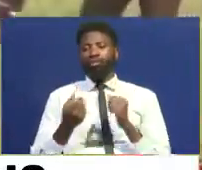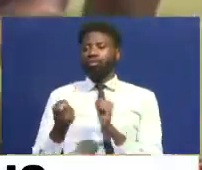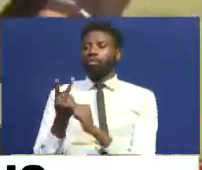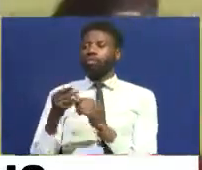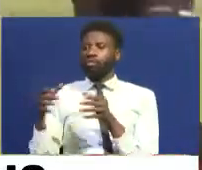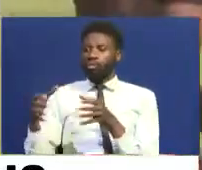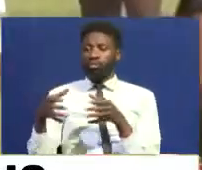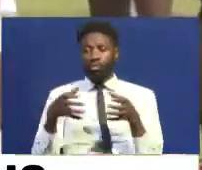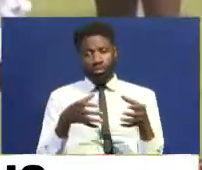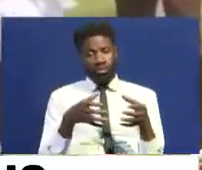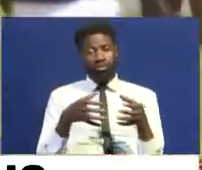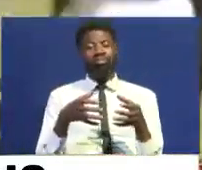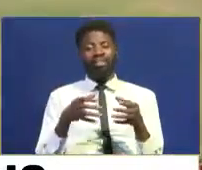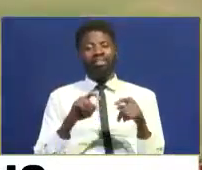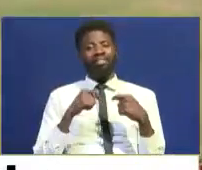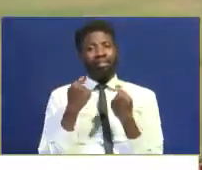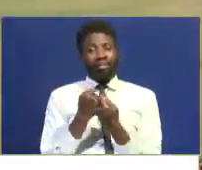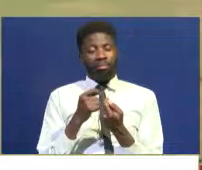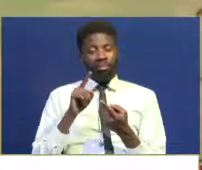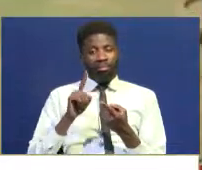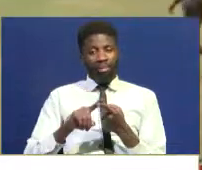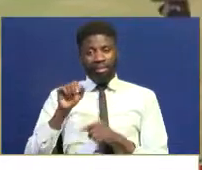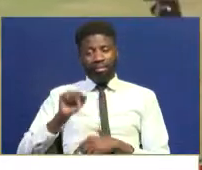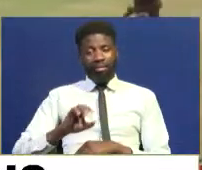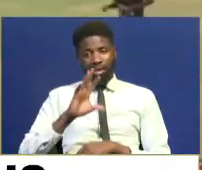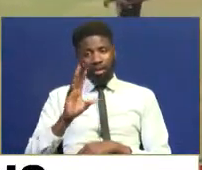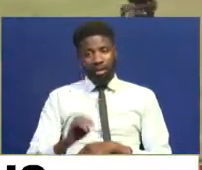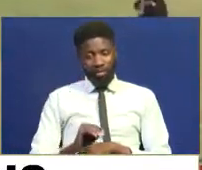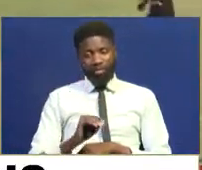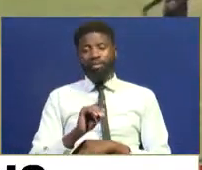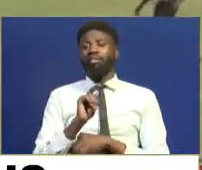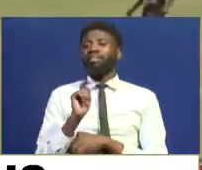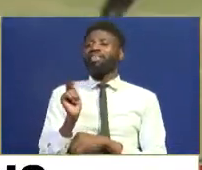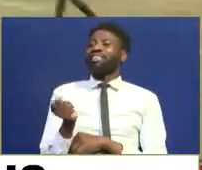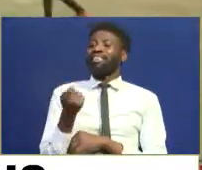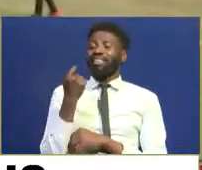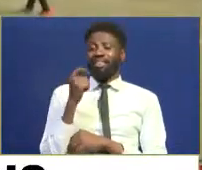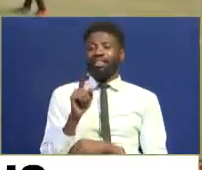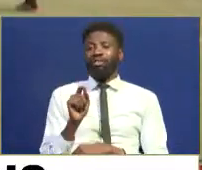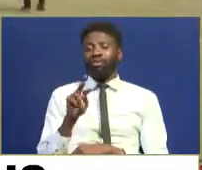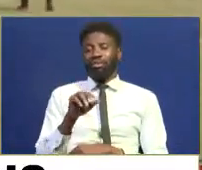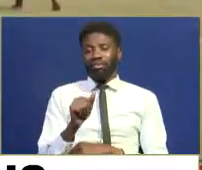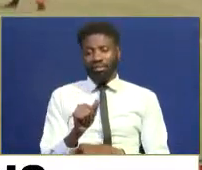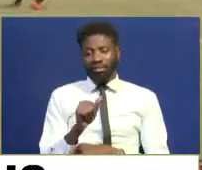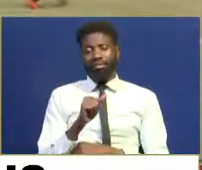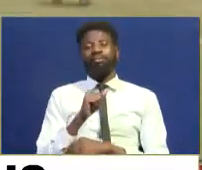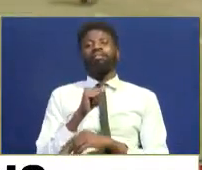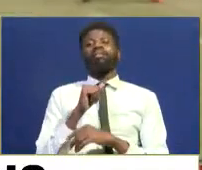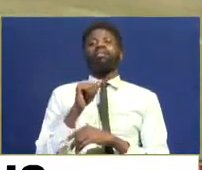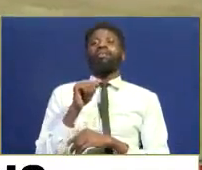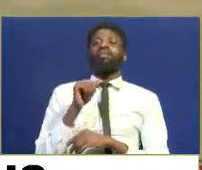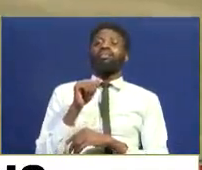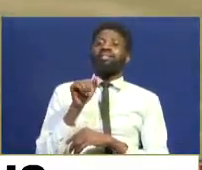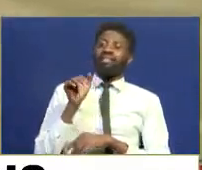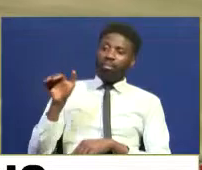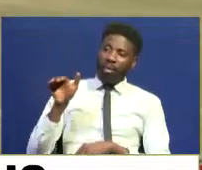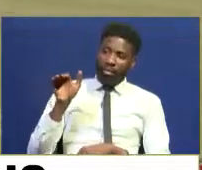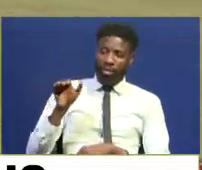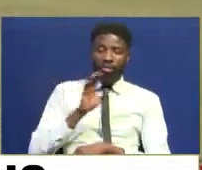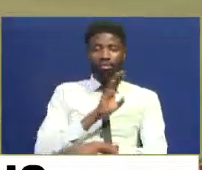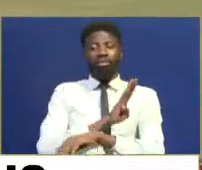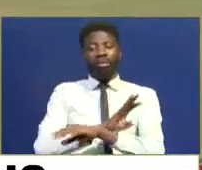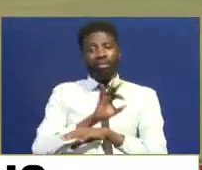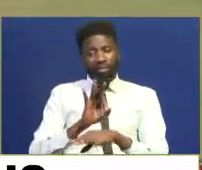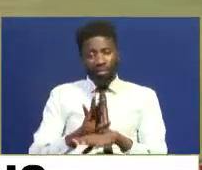including defending champions South Africa, Kenya, Tunisia, Zimbabwe, Burkina Faso, Madagascar,